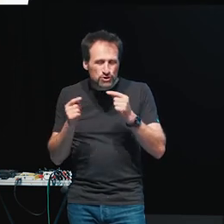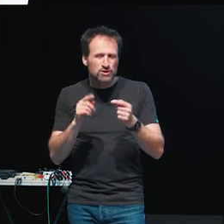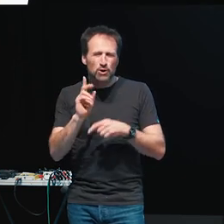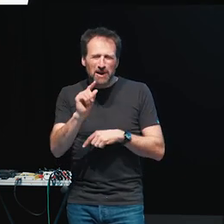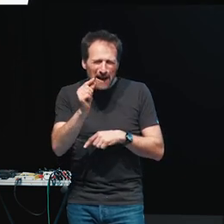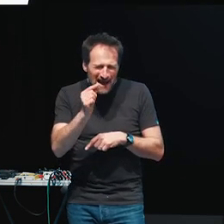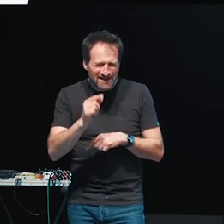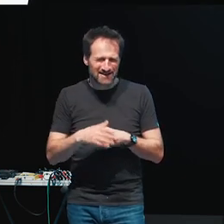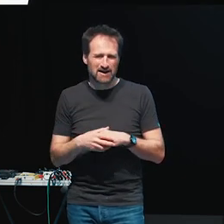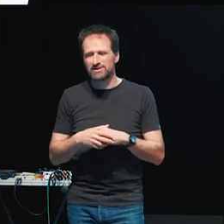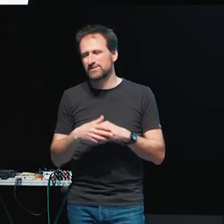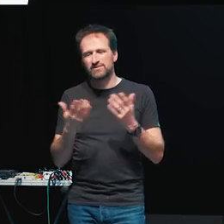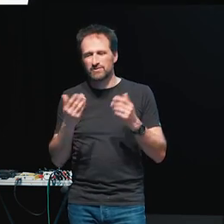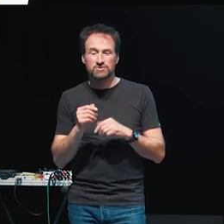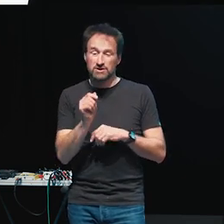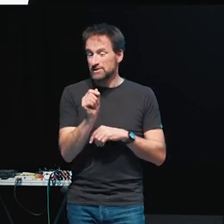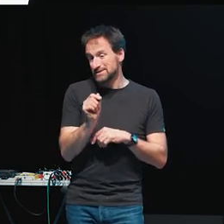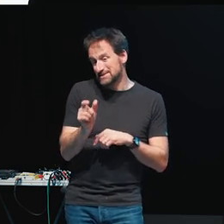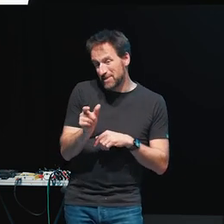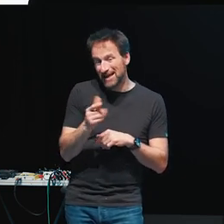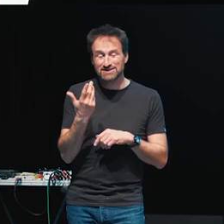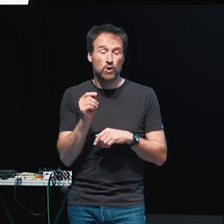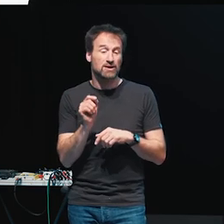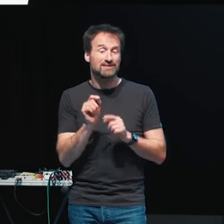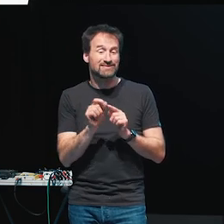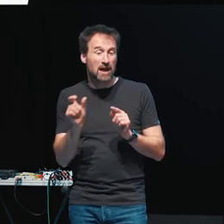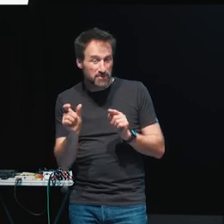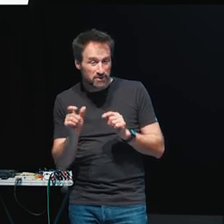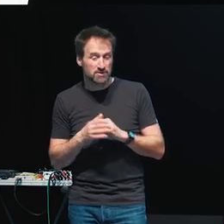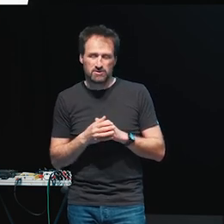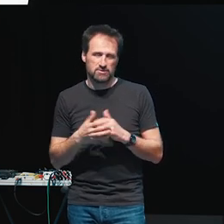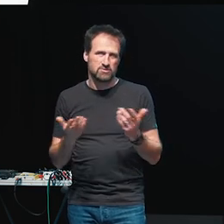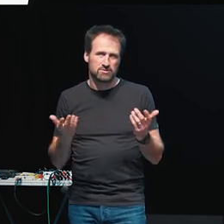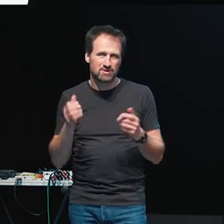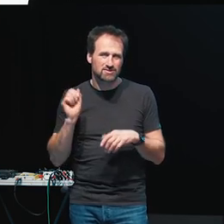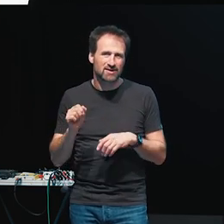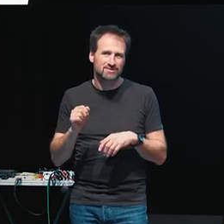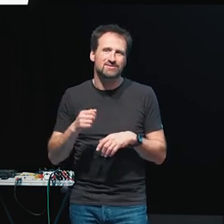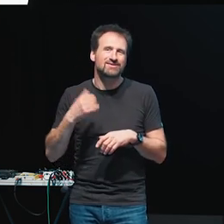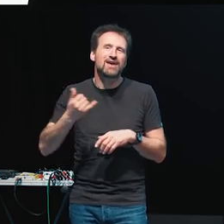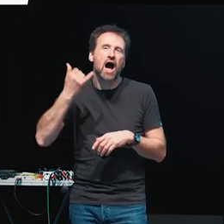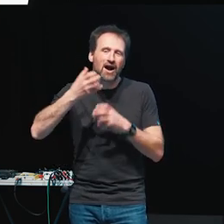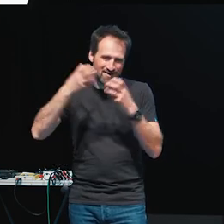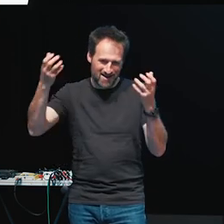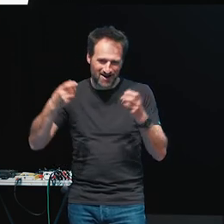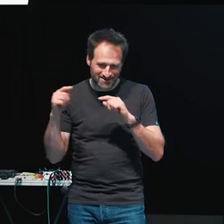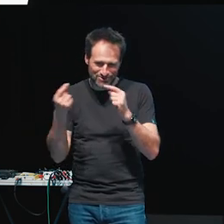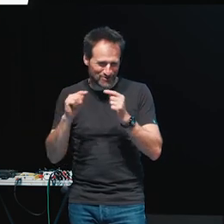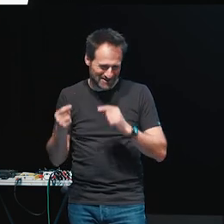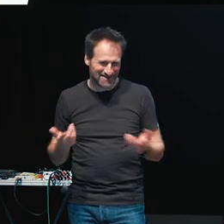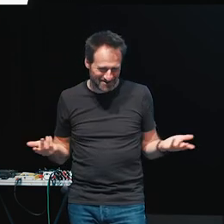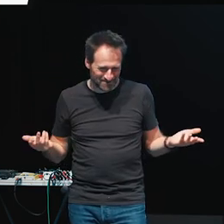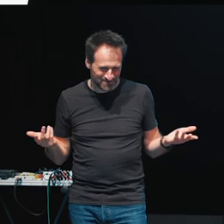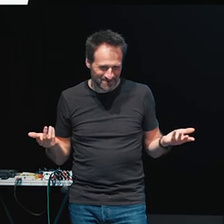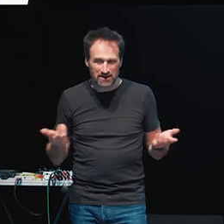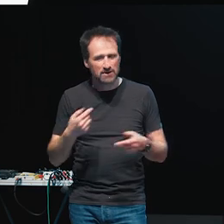stuff like tabs versus spaces can go on for ages. We cannot afford all of this. So what